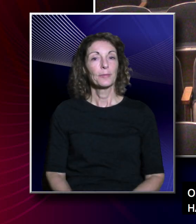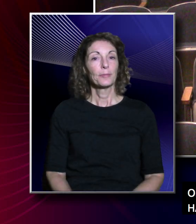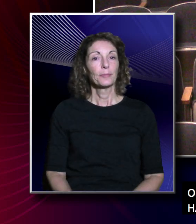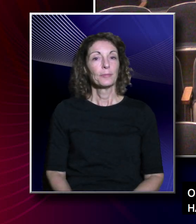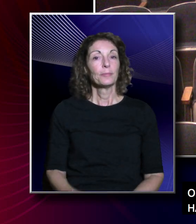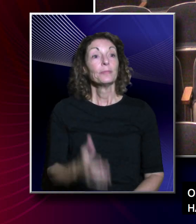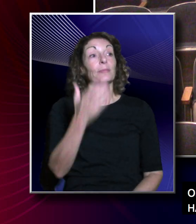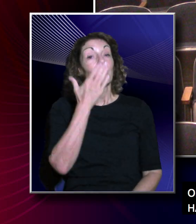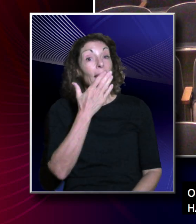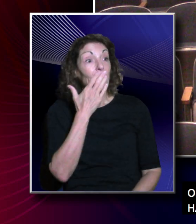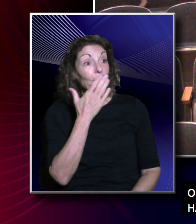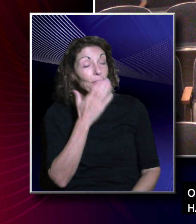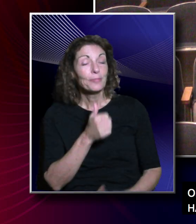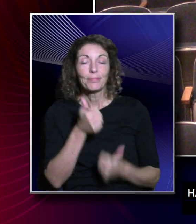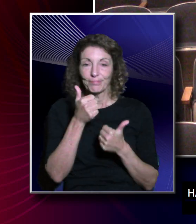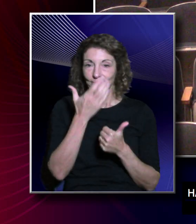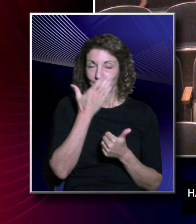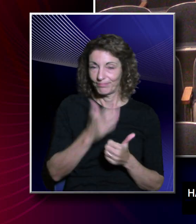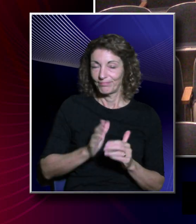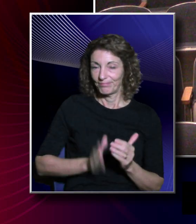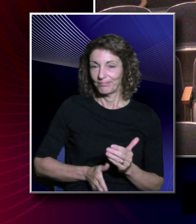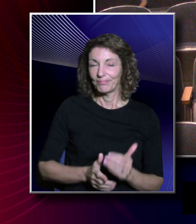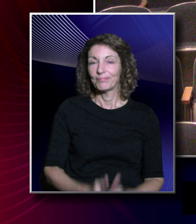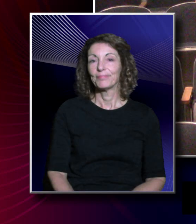Thank you very much. Thank you.